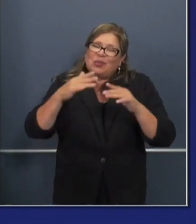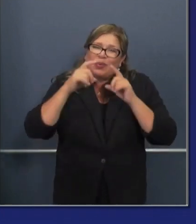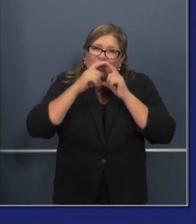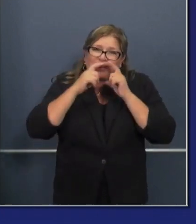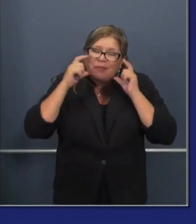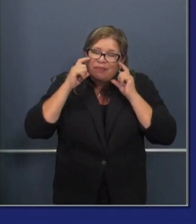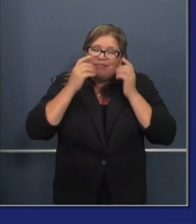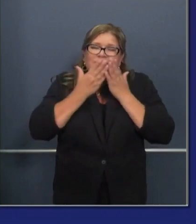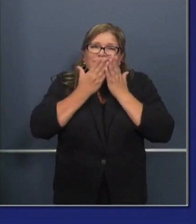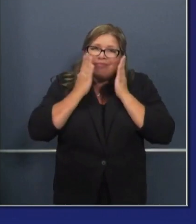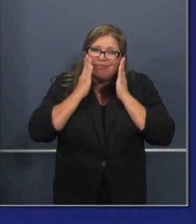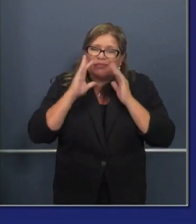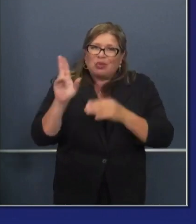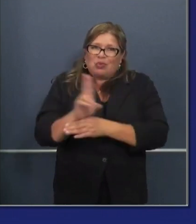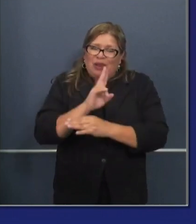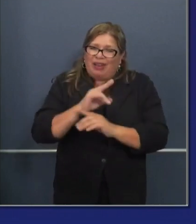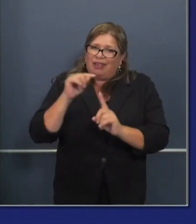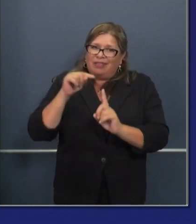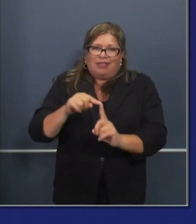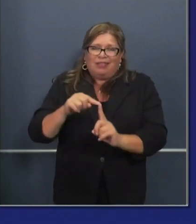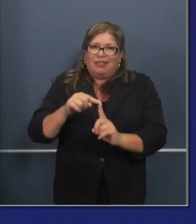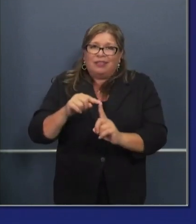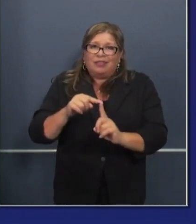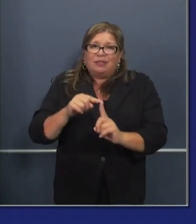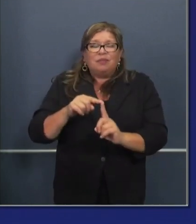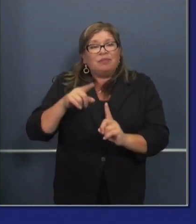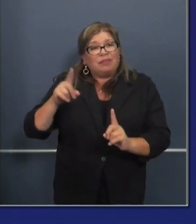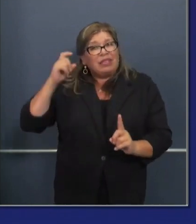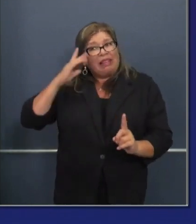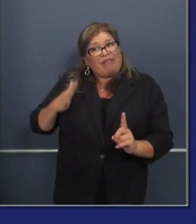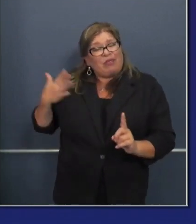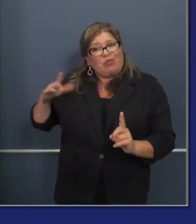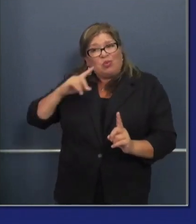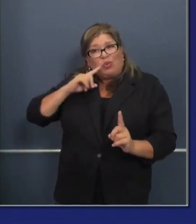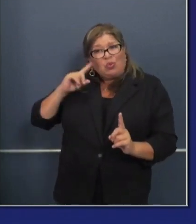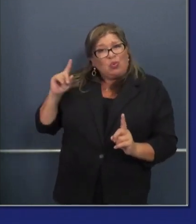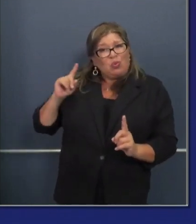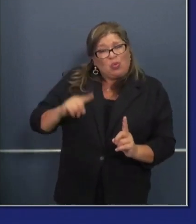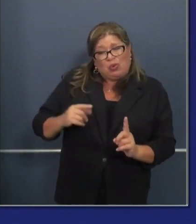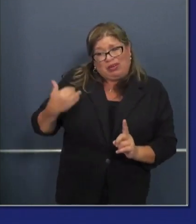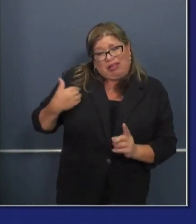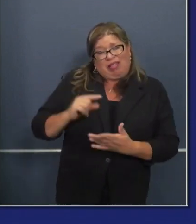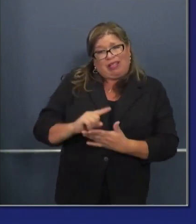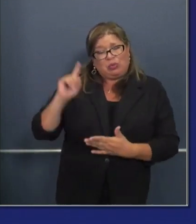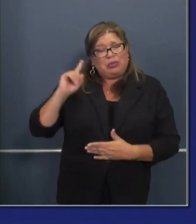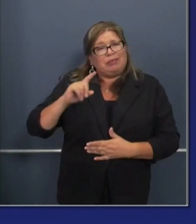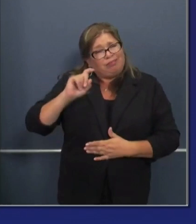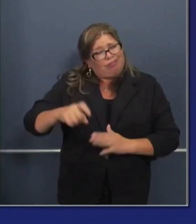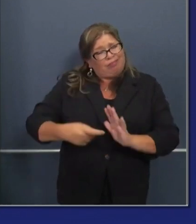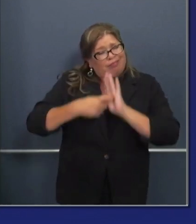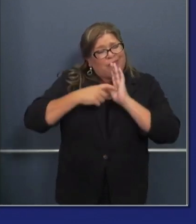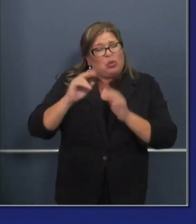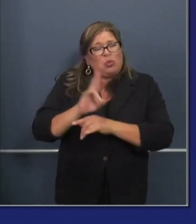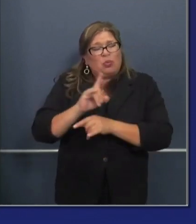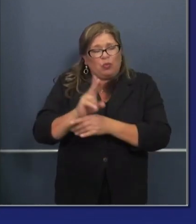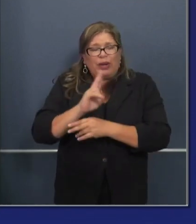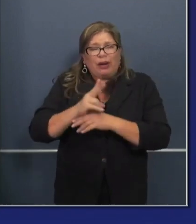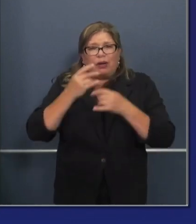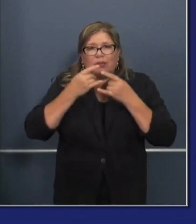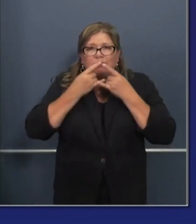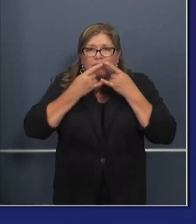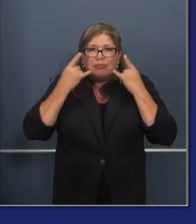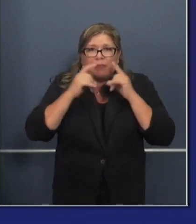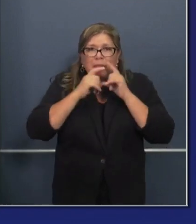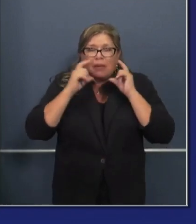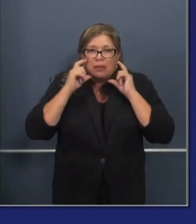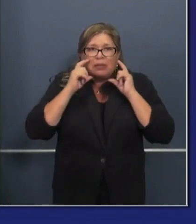the directive, the requirement to wear face coverings that California put forward last week by California's Department